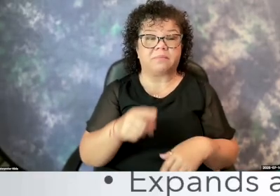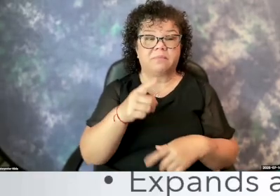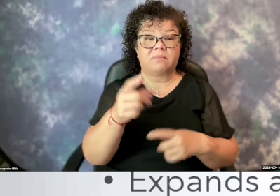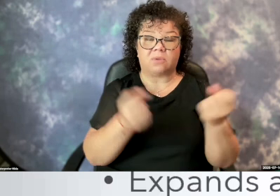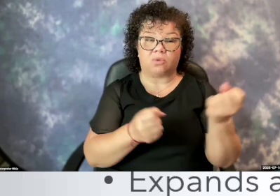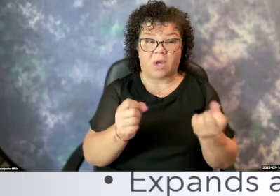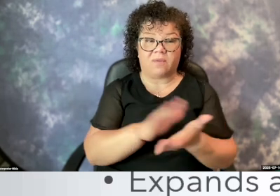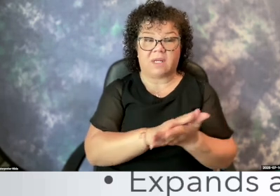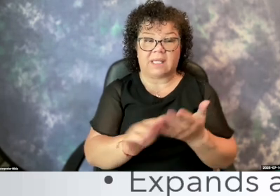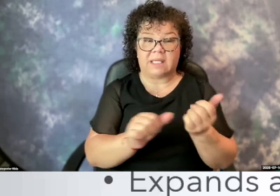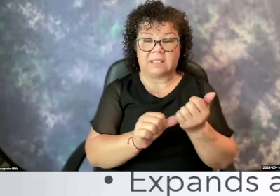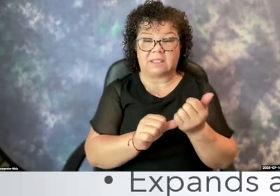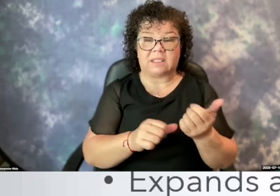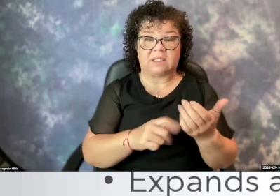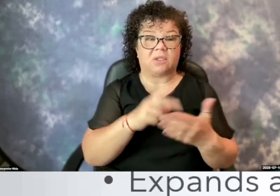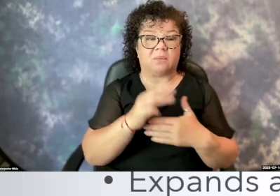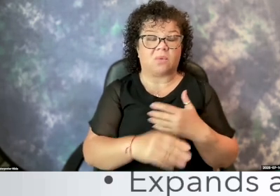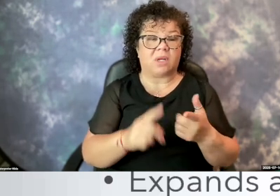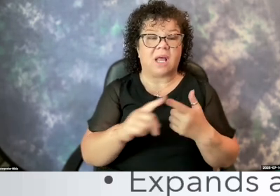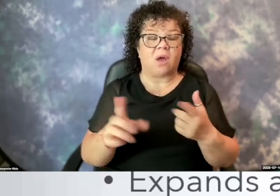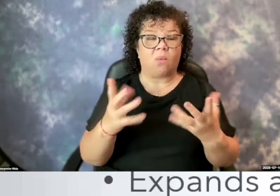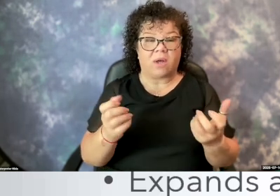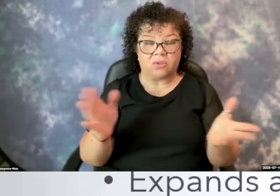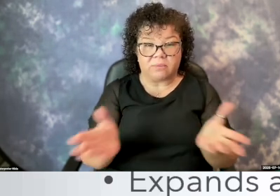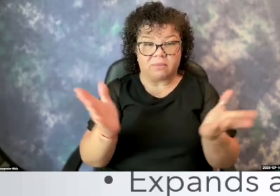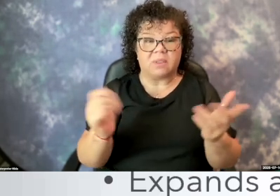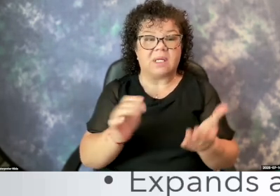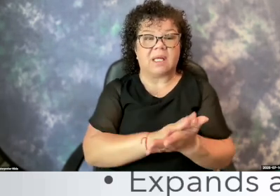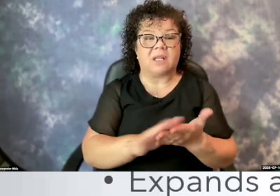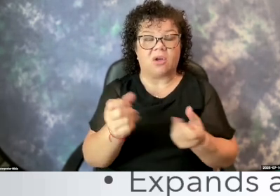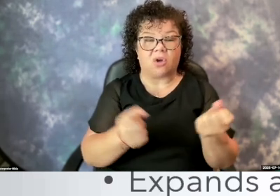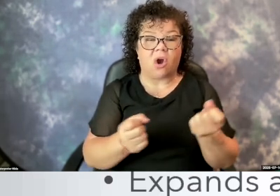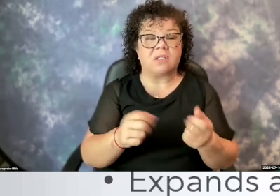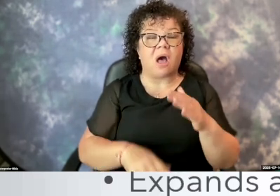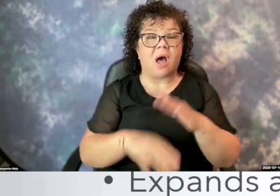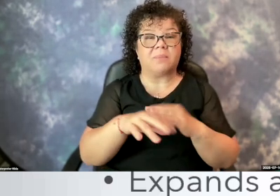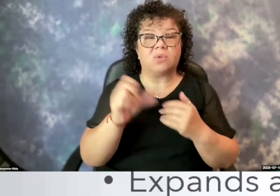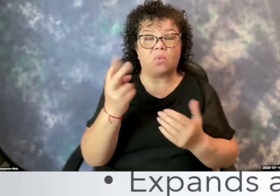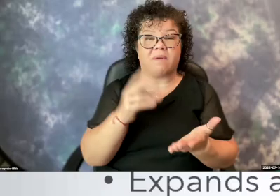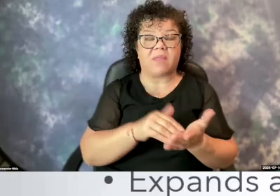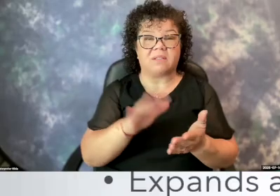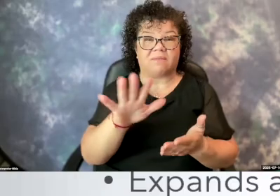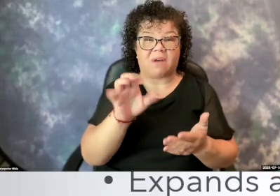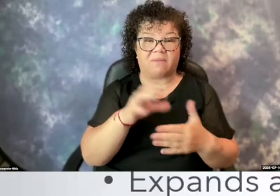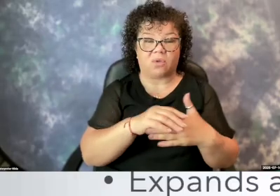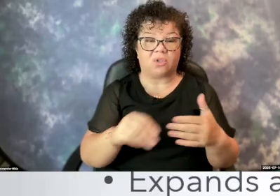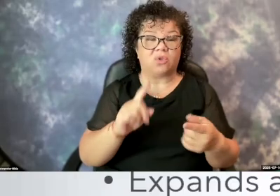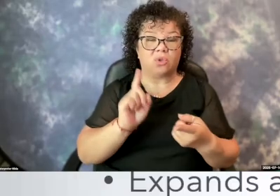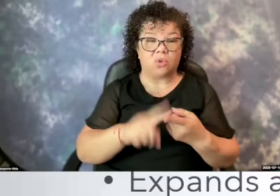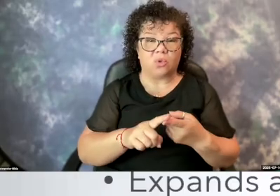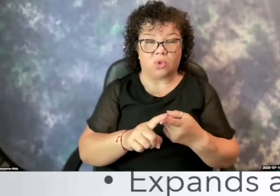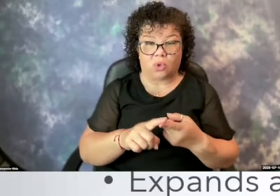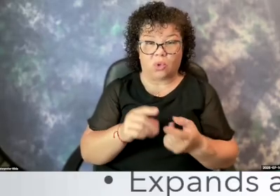Good morning, everyone. The Driving Clean Assistance Program expands access to Clean Cars for All incentives up